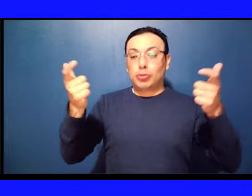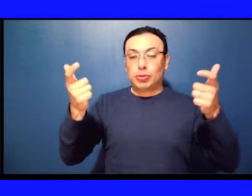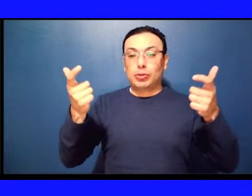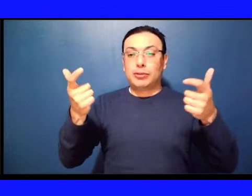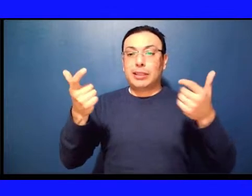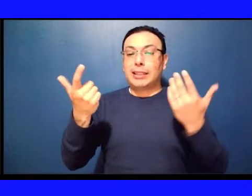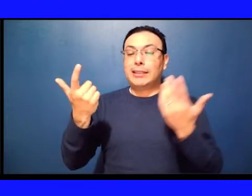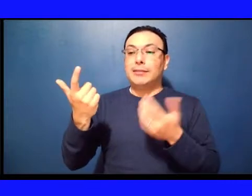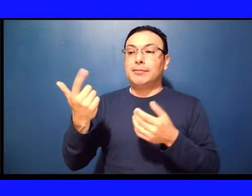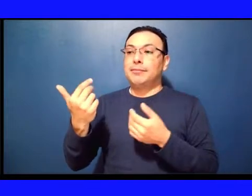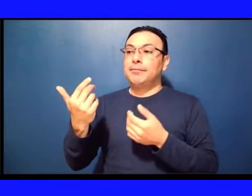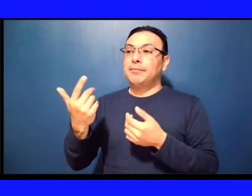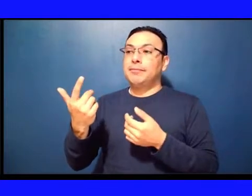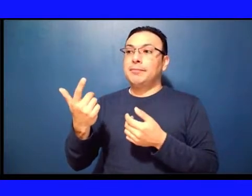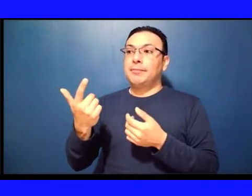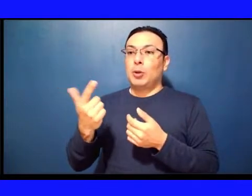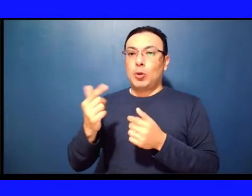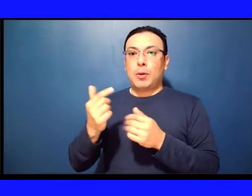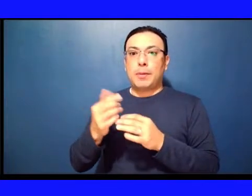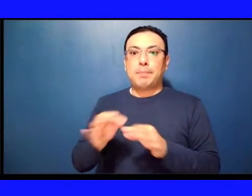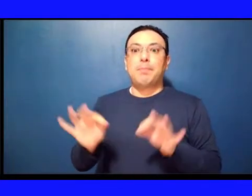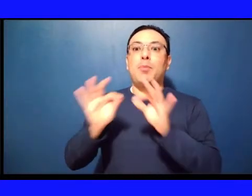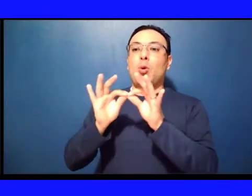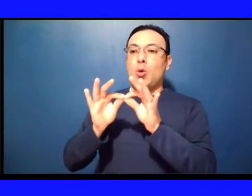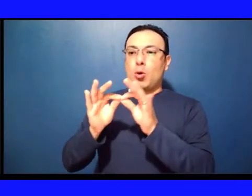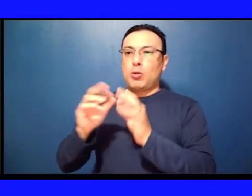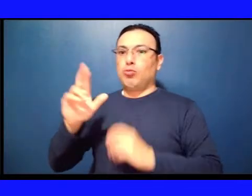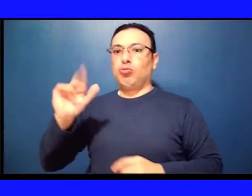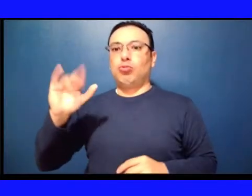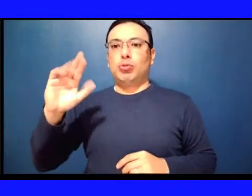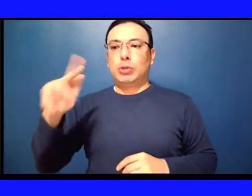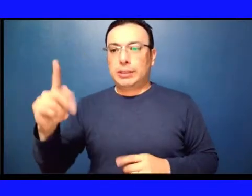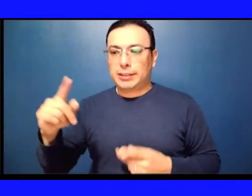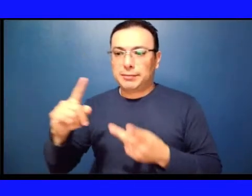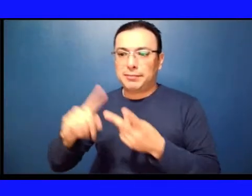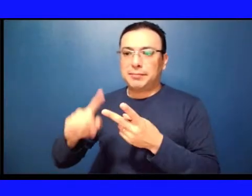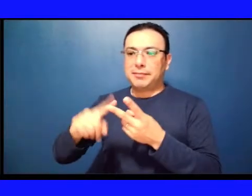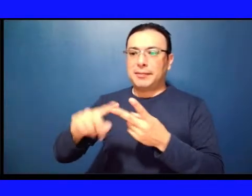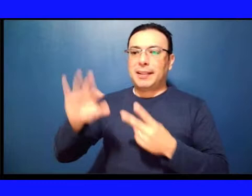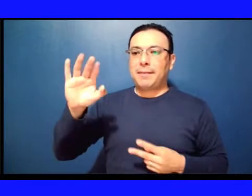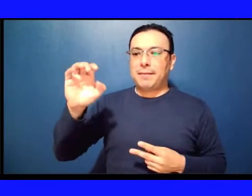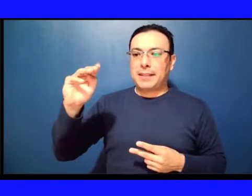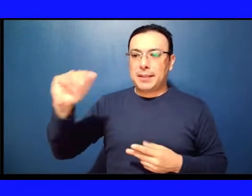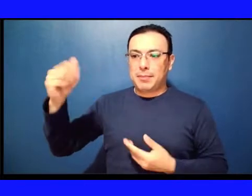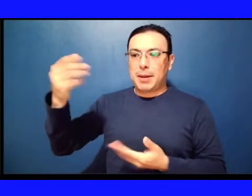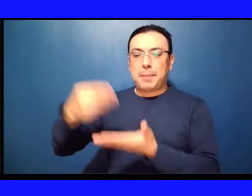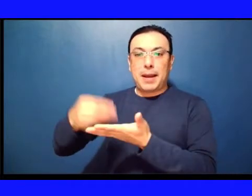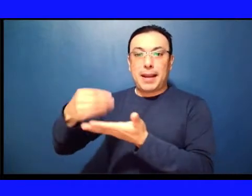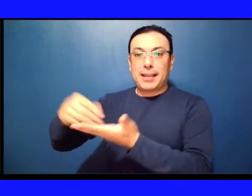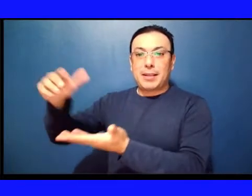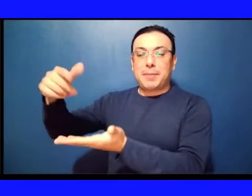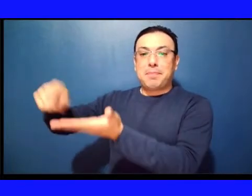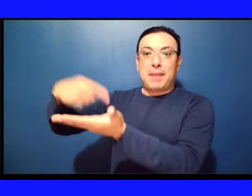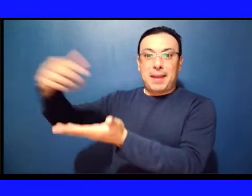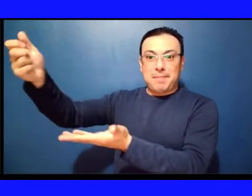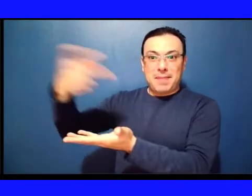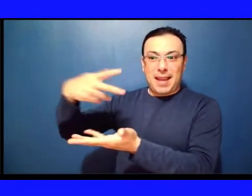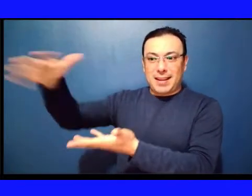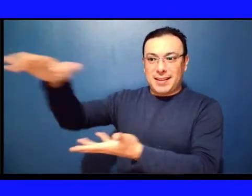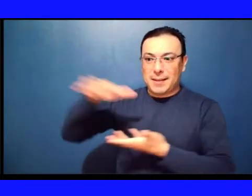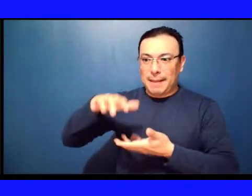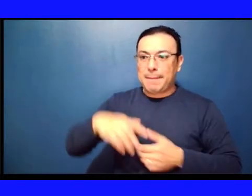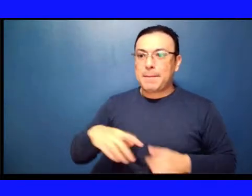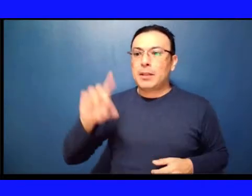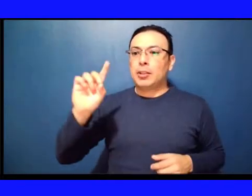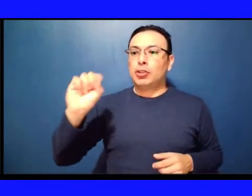progress. Thankfully, the city and state budgets were not the major risk last year that we feared they would be. So that